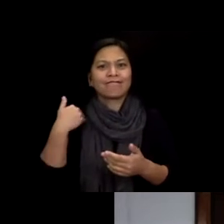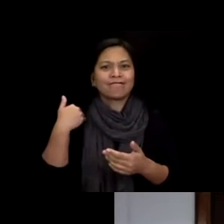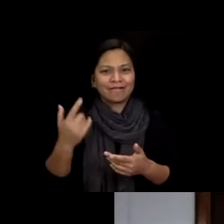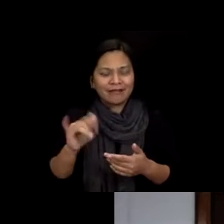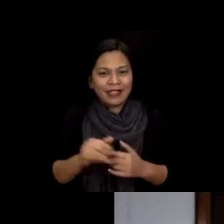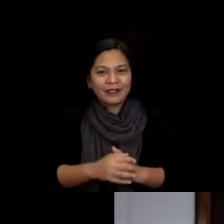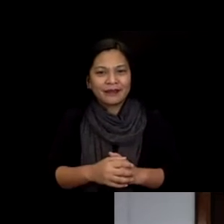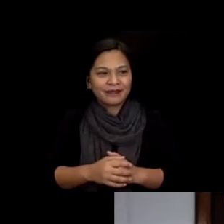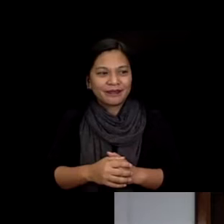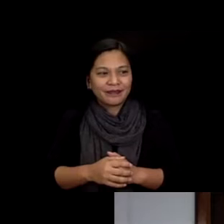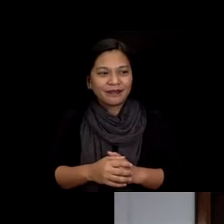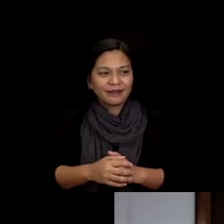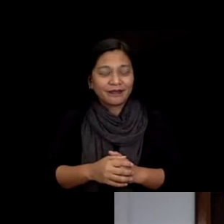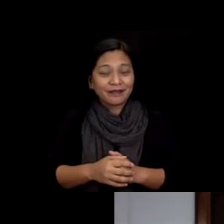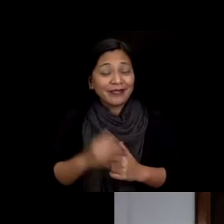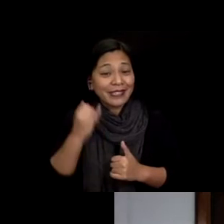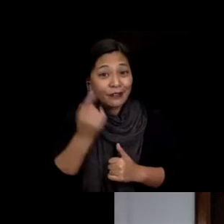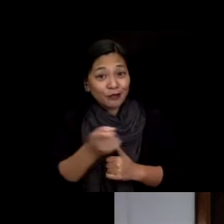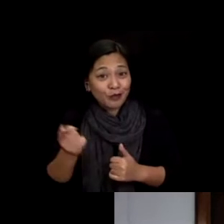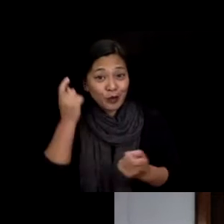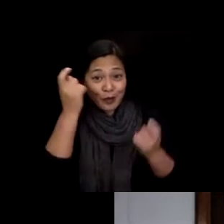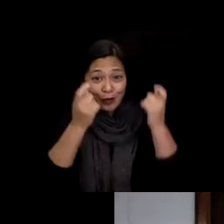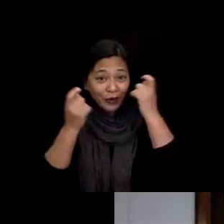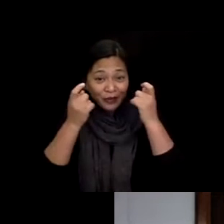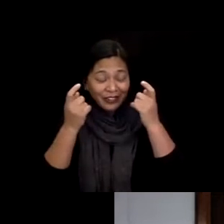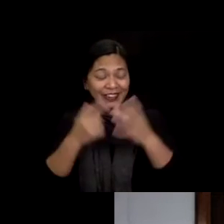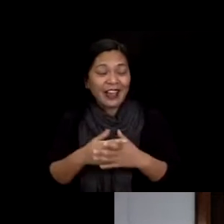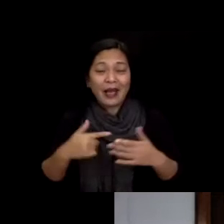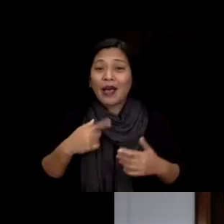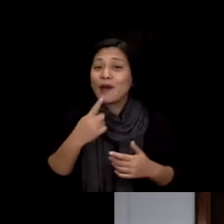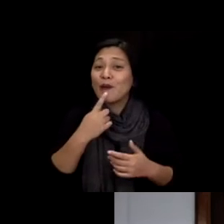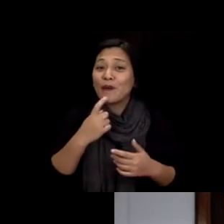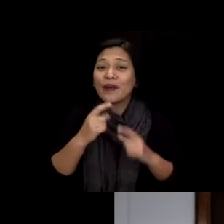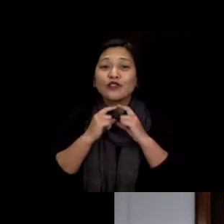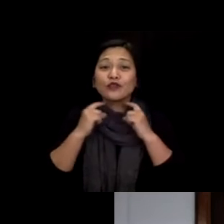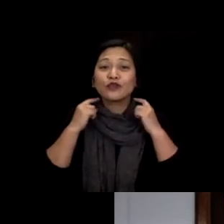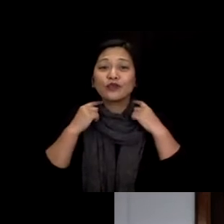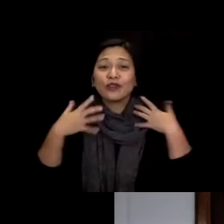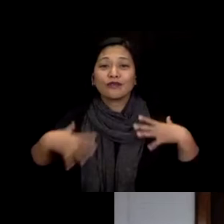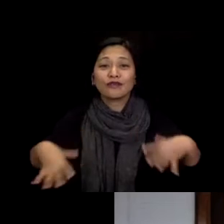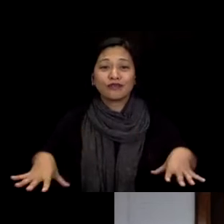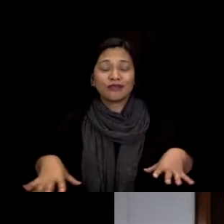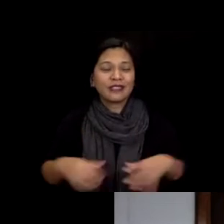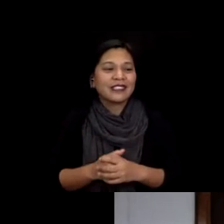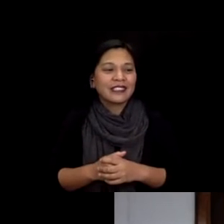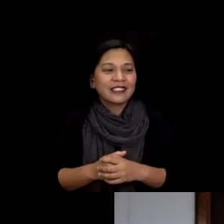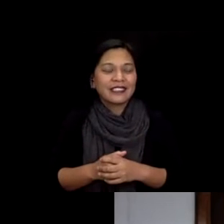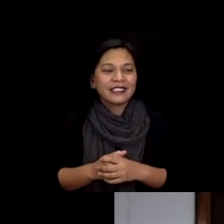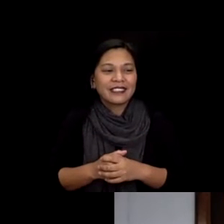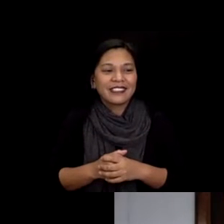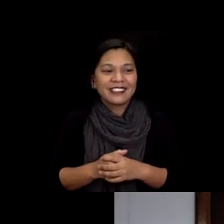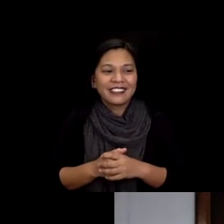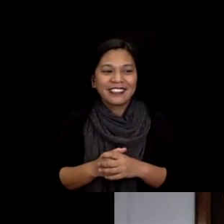For those wondering, I'm wearing a red turtleneck sweater. I am a